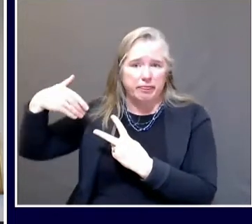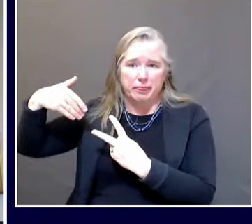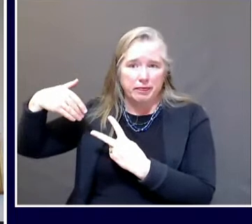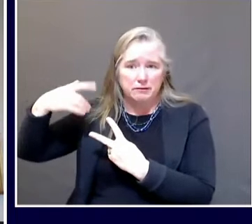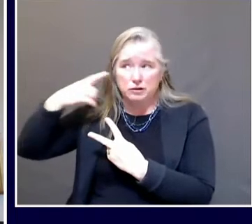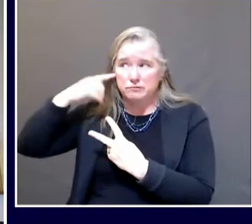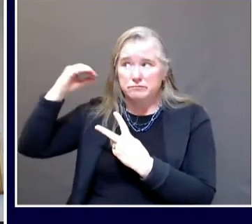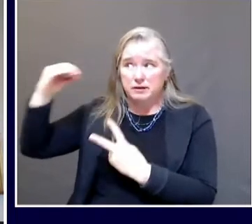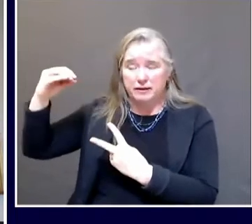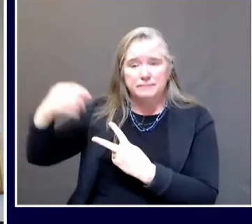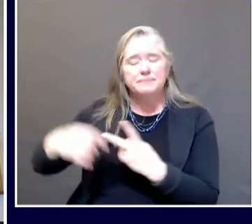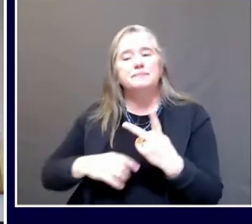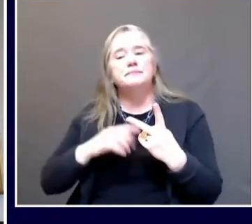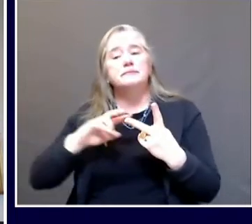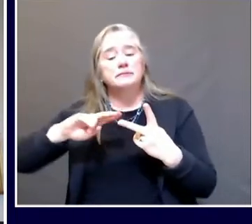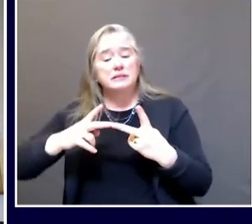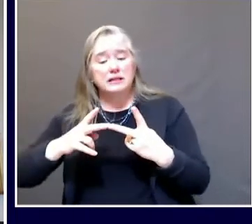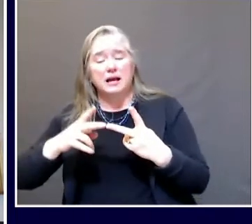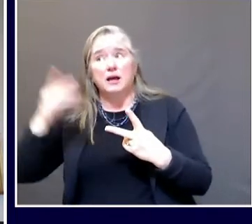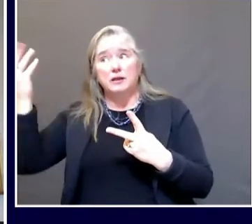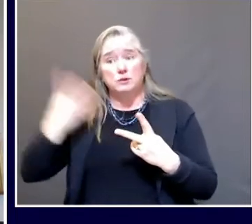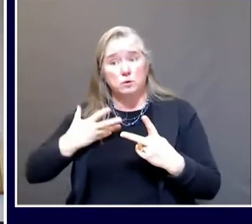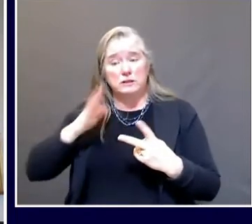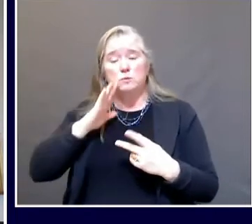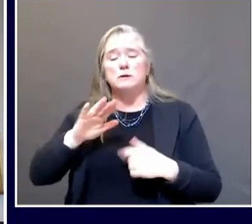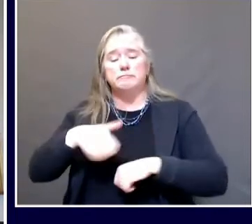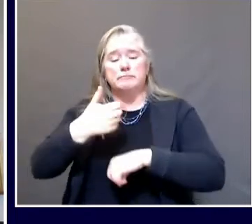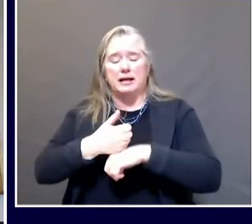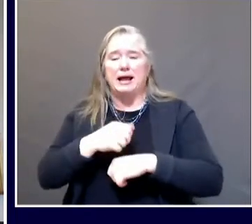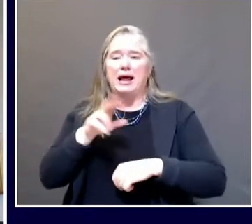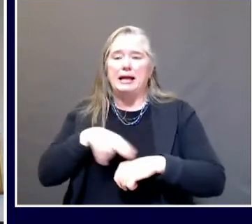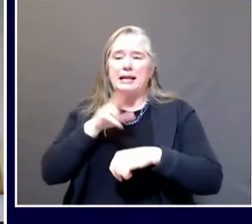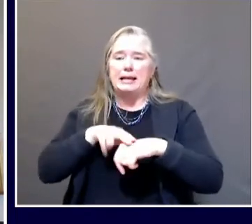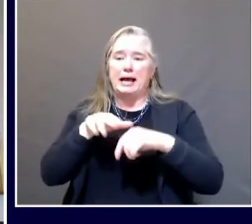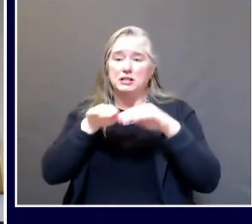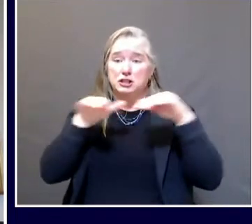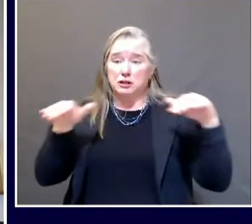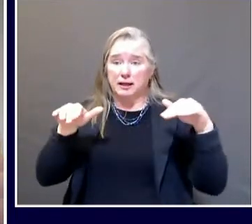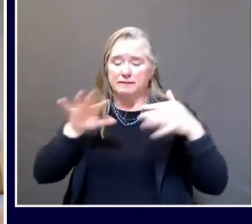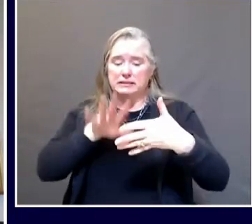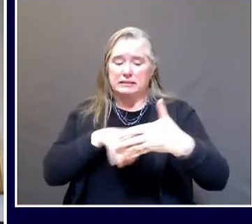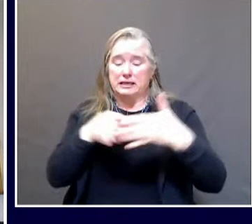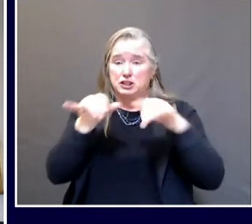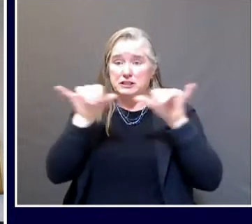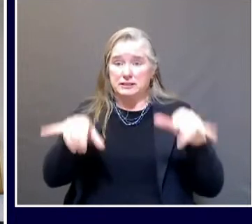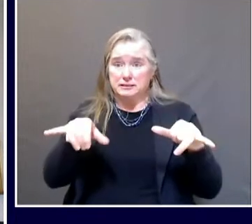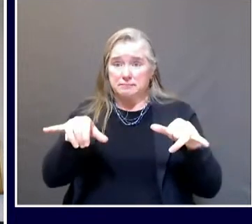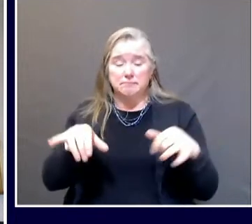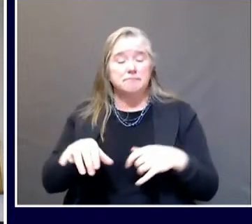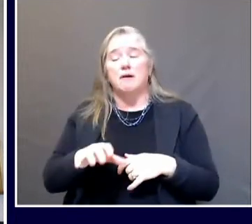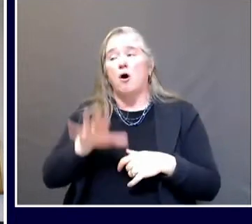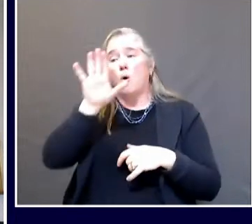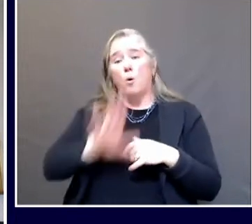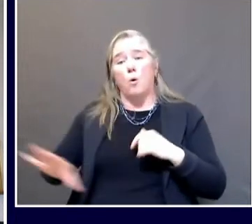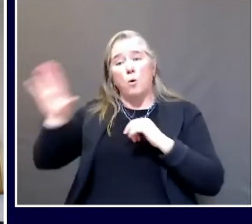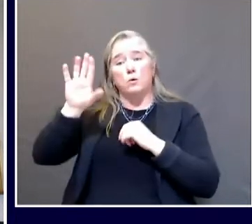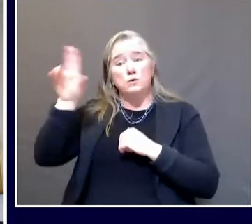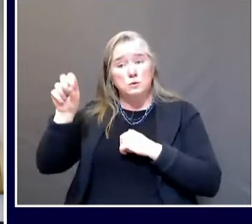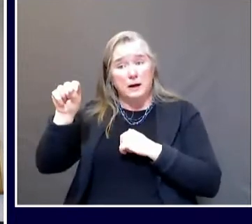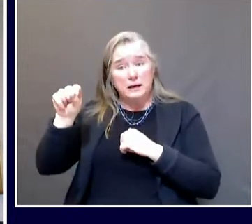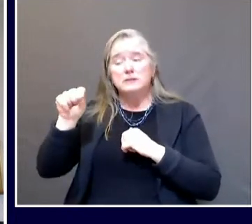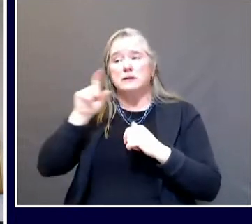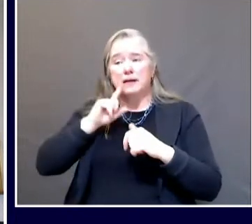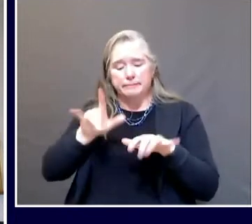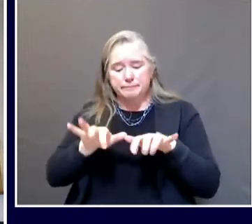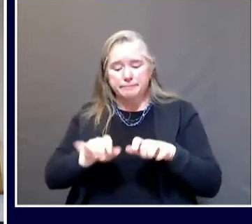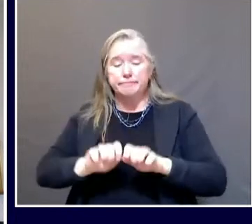a nationwide scheduling system, a platform where everyone in the country could go to learn where you could be vaccinated in your